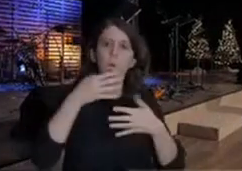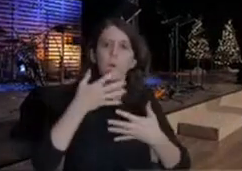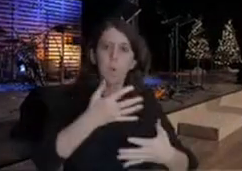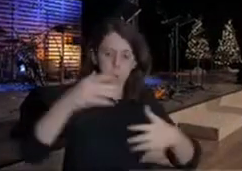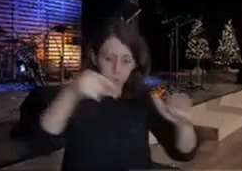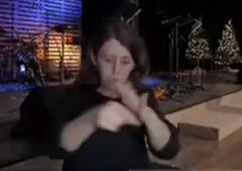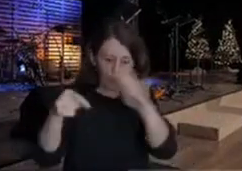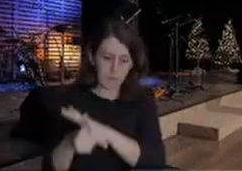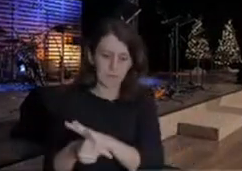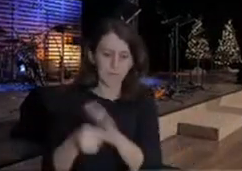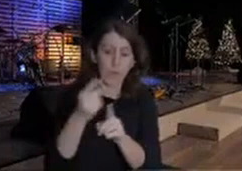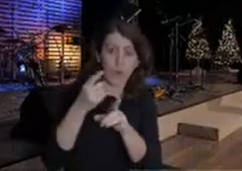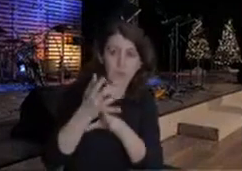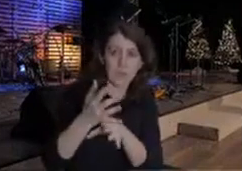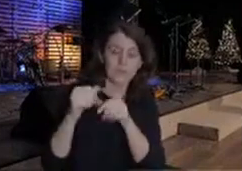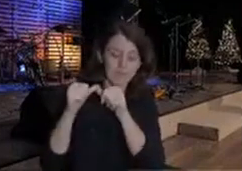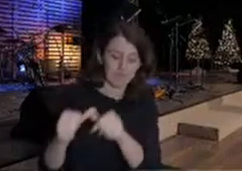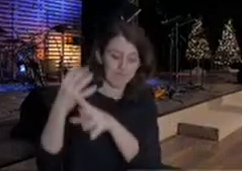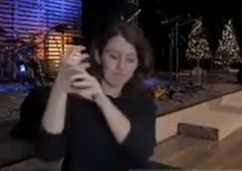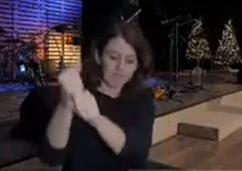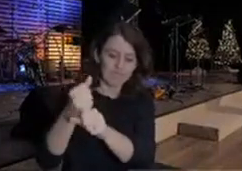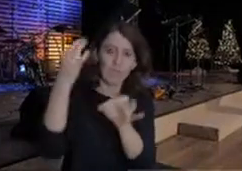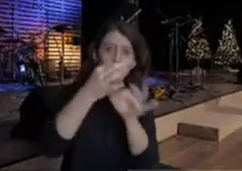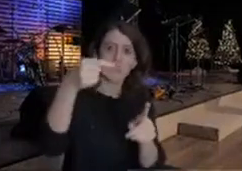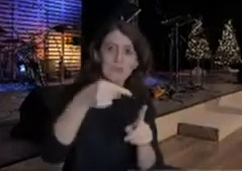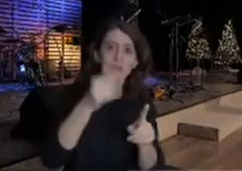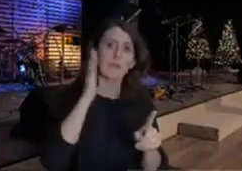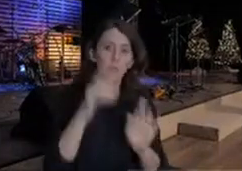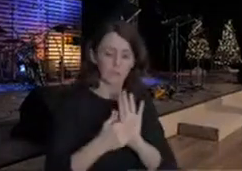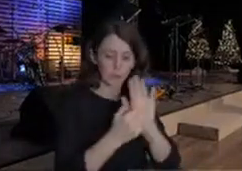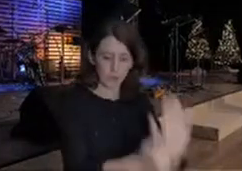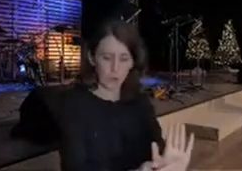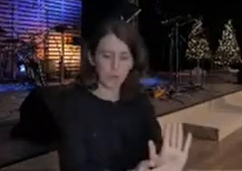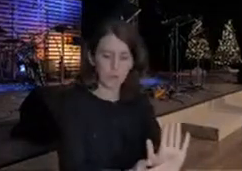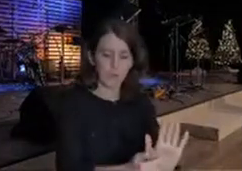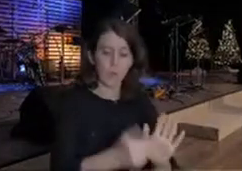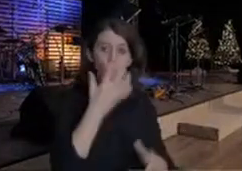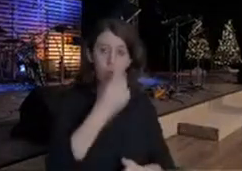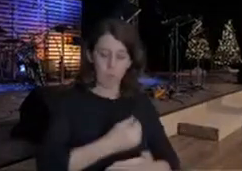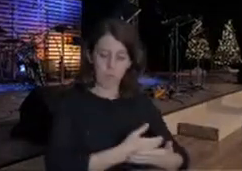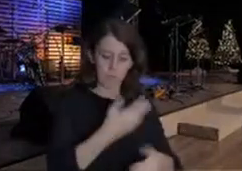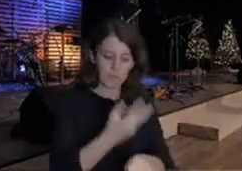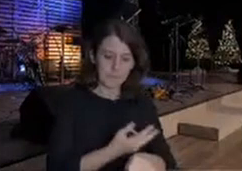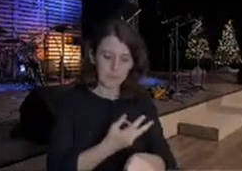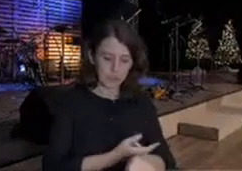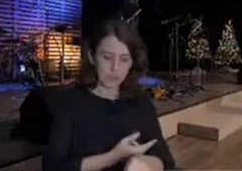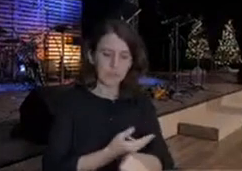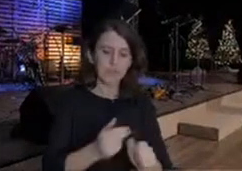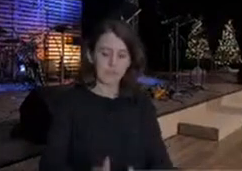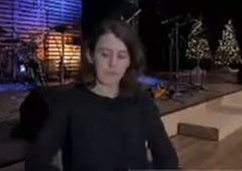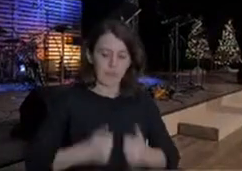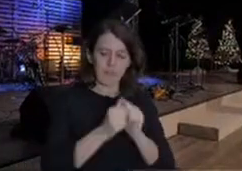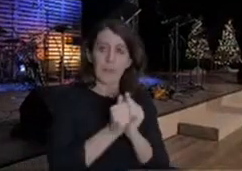and faithfulness the sash around his waist. The wolf will live with the lamb. The leopard will lie down with